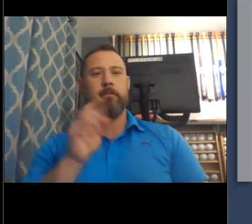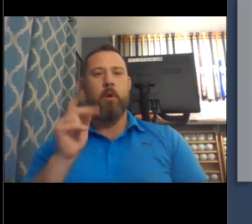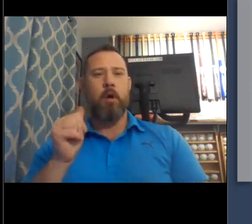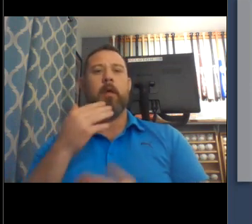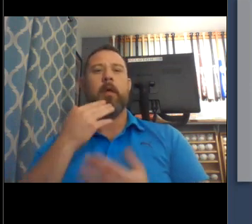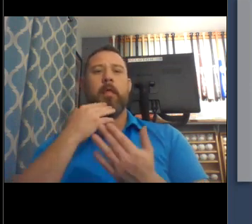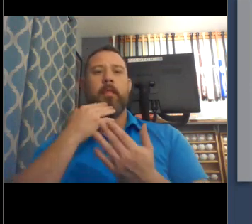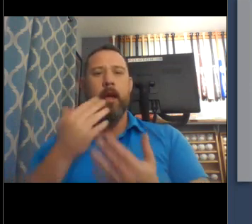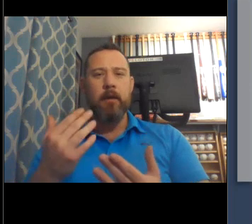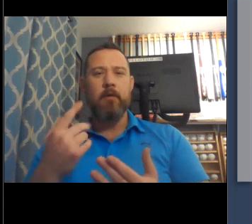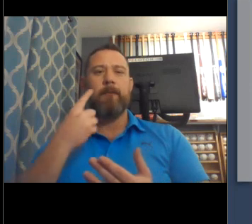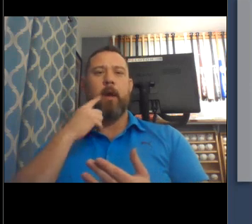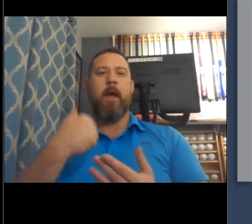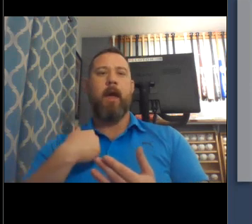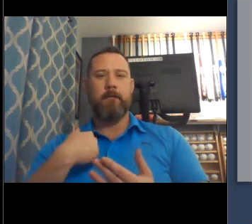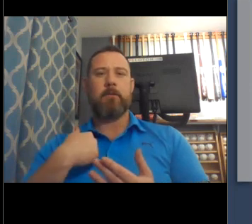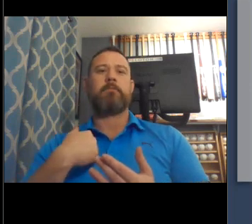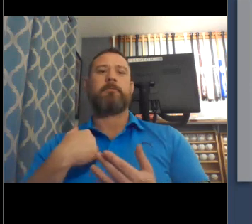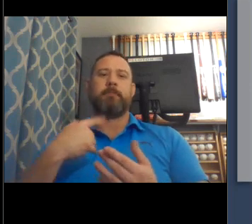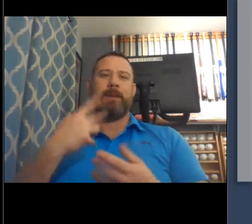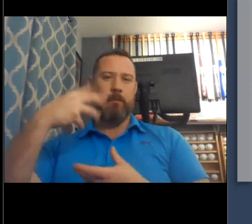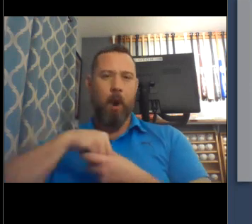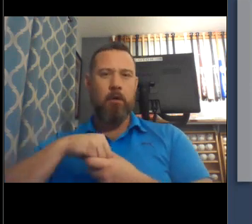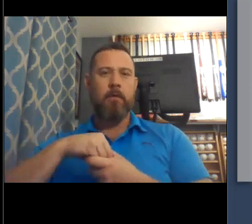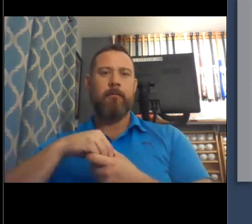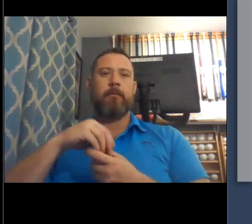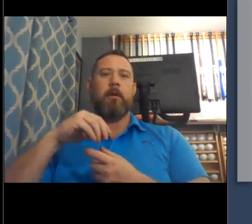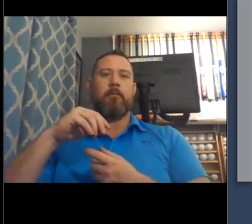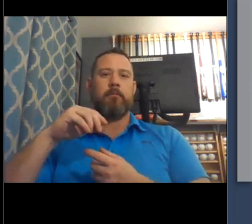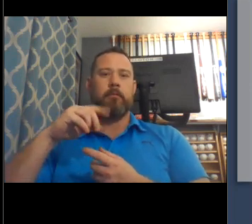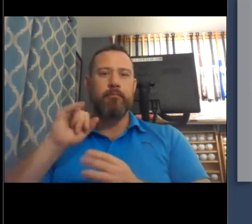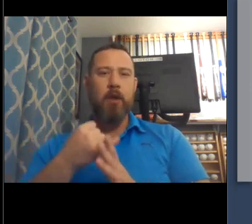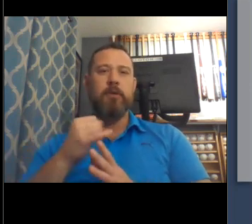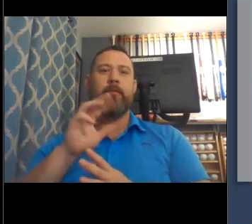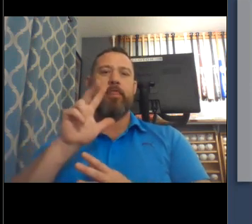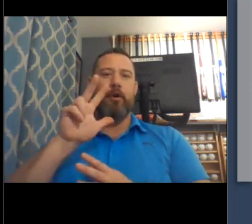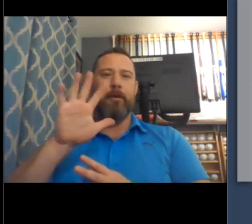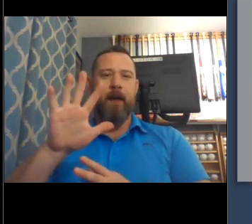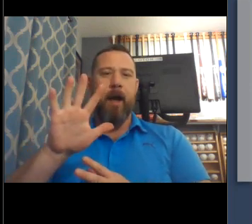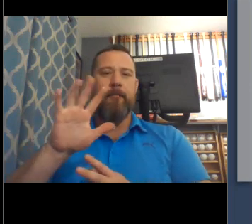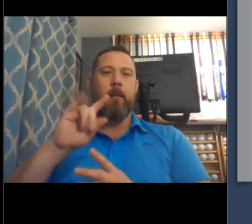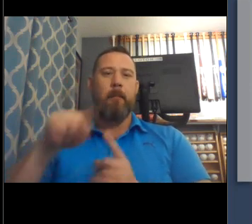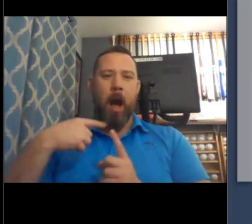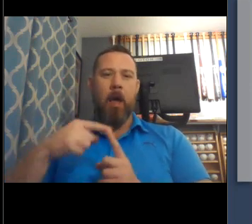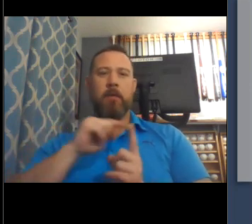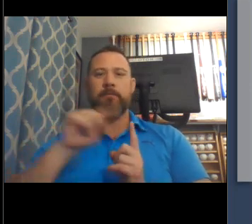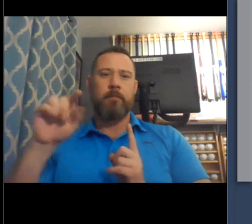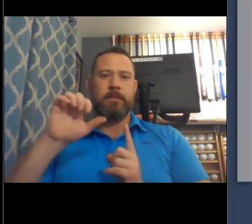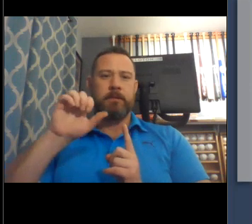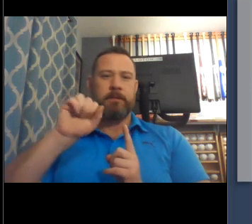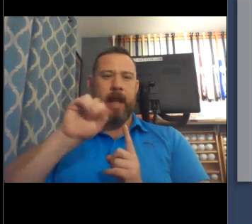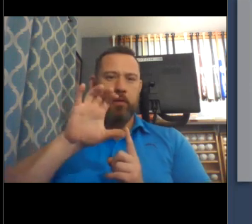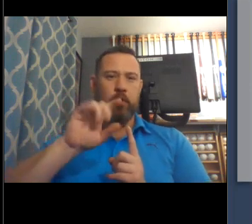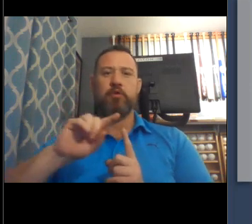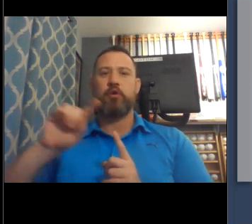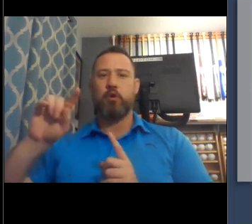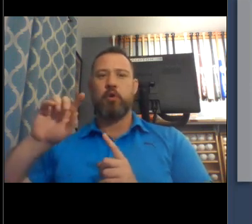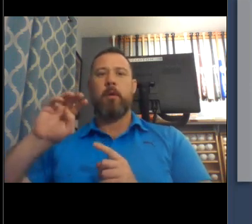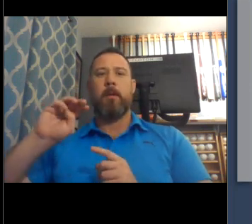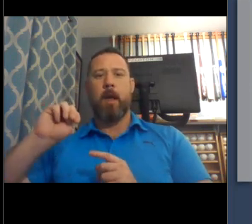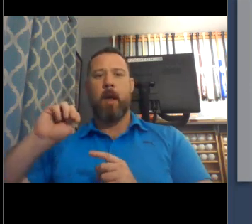the audacity to be part of a project that stretches for 35 miles from Santa Cruz to Monterey County, to audacity to propose it